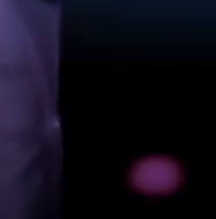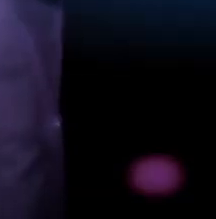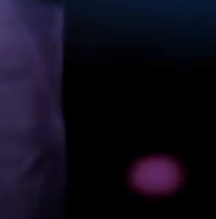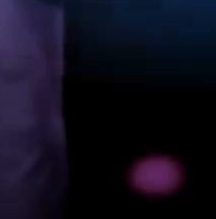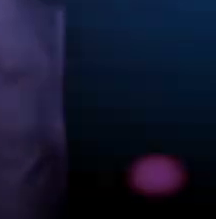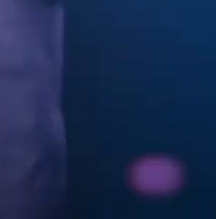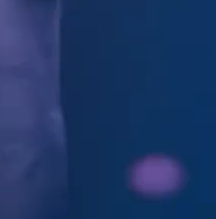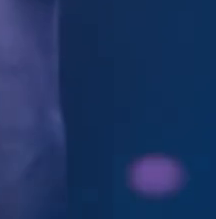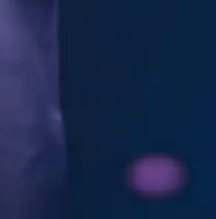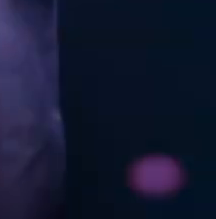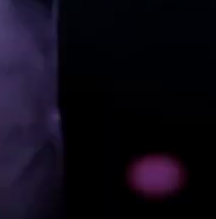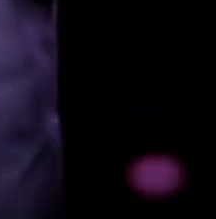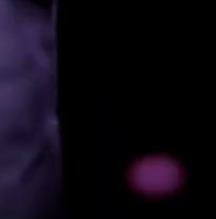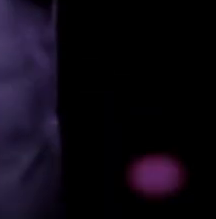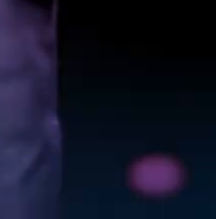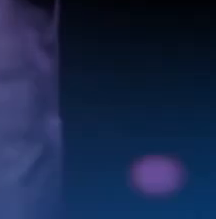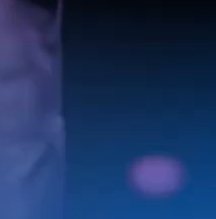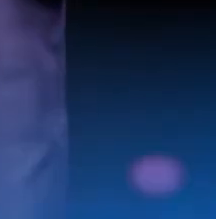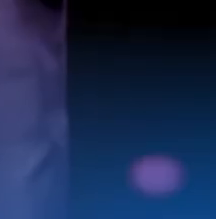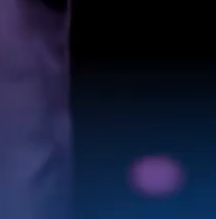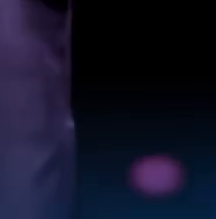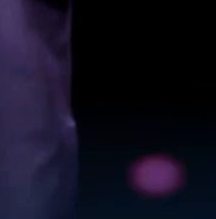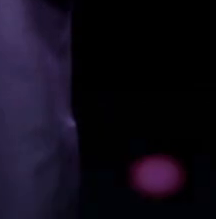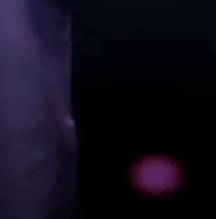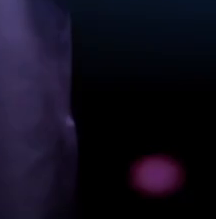two things he instructed.